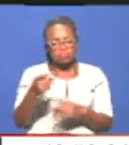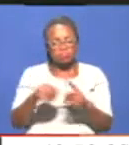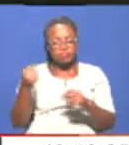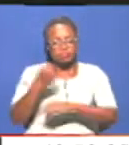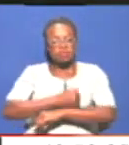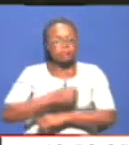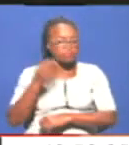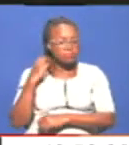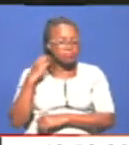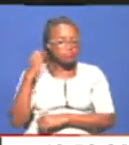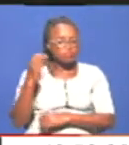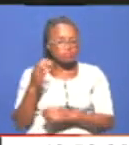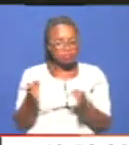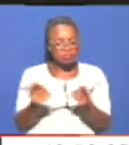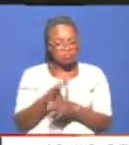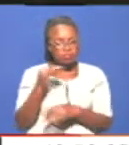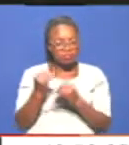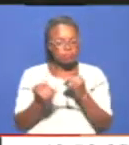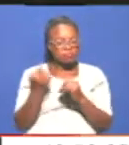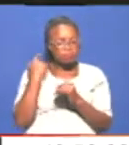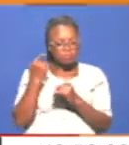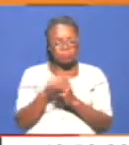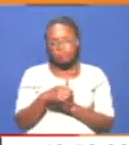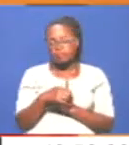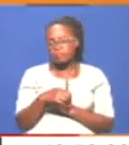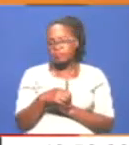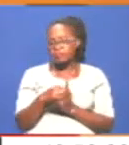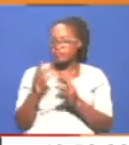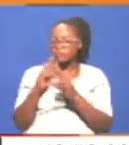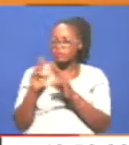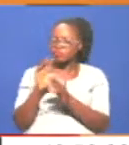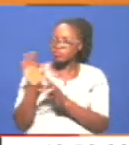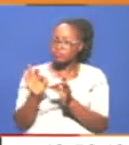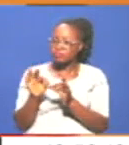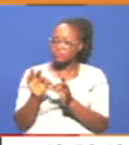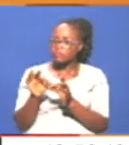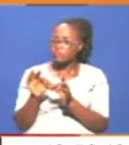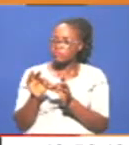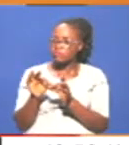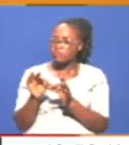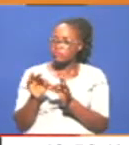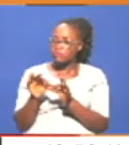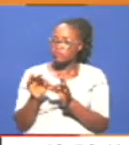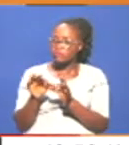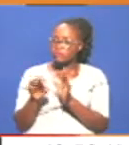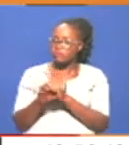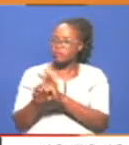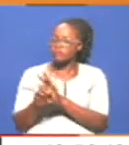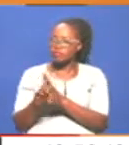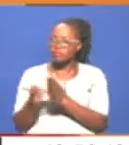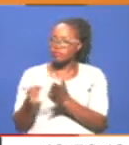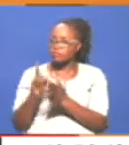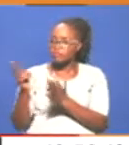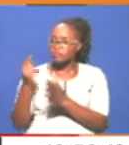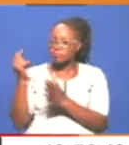that came to a close yesterday? Okay, the feedback has actually been excellent. For example, here as the hosts,